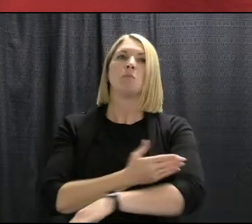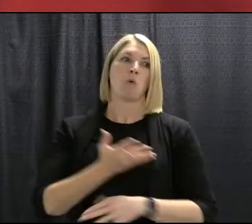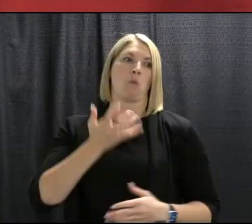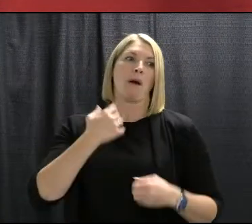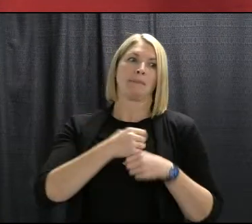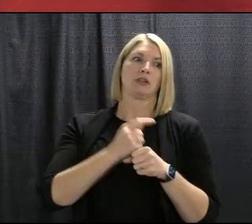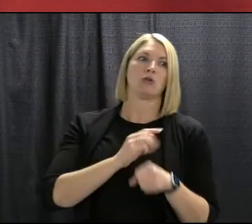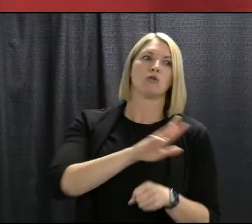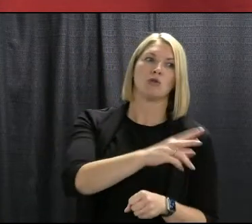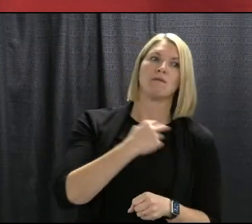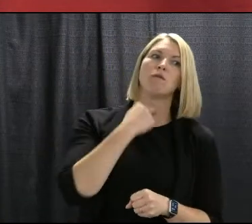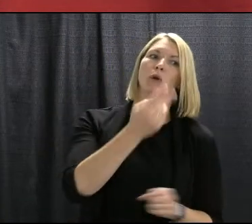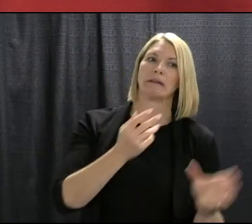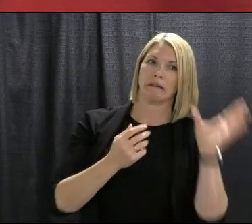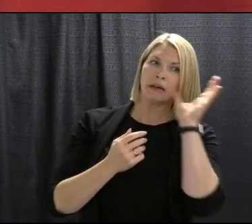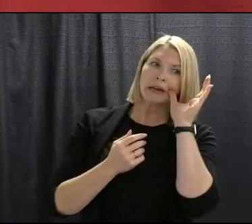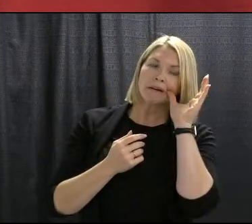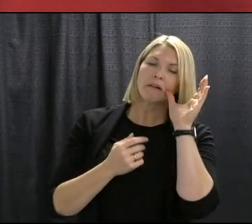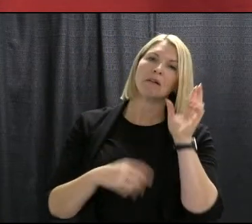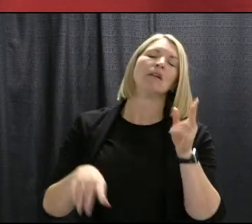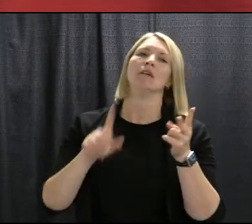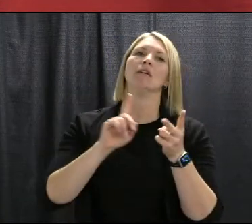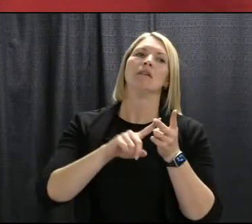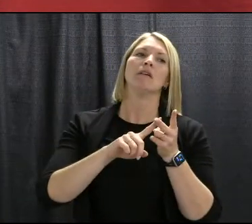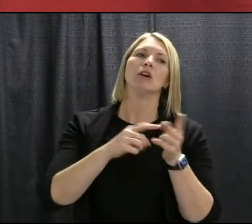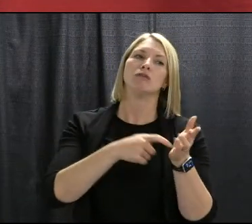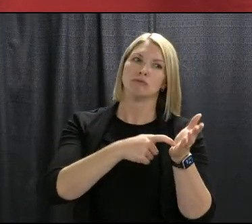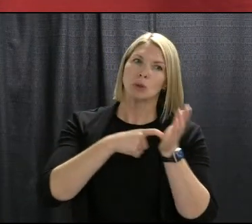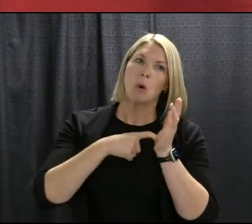is essential, but also is collaboration.